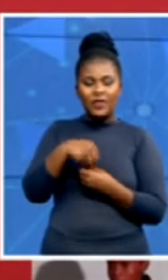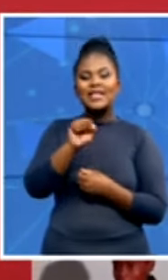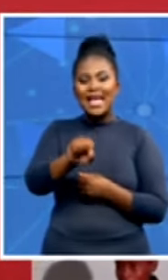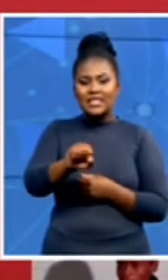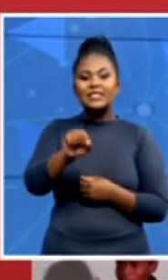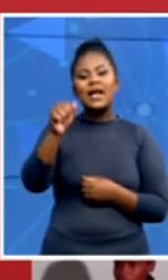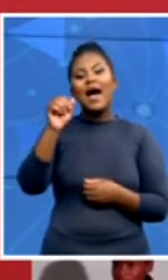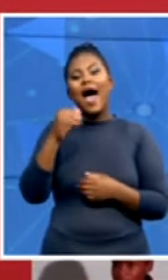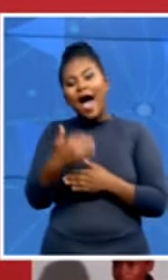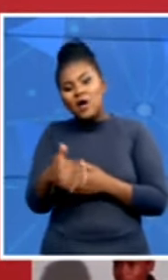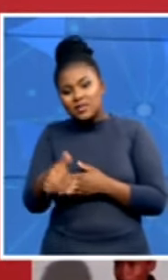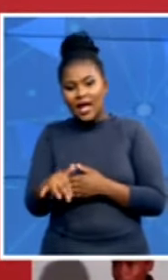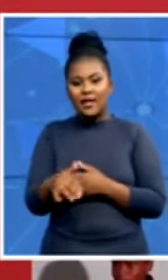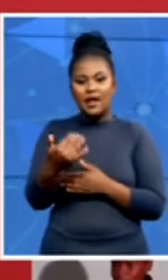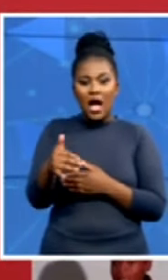interventions,